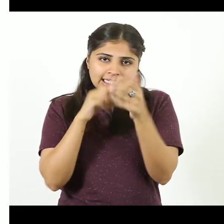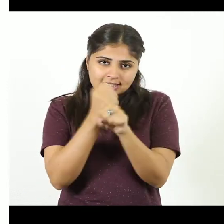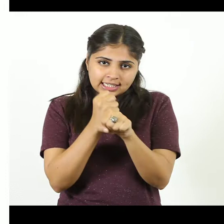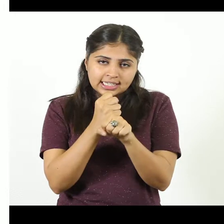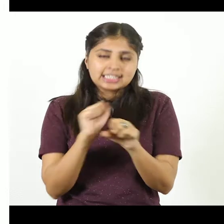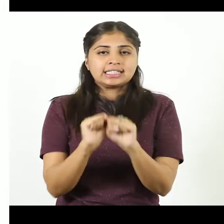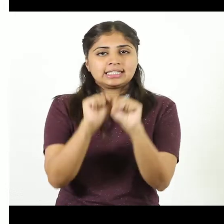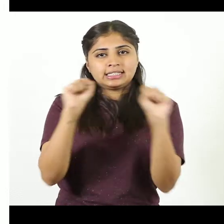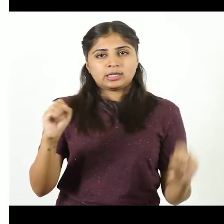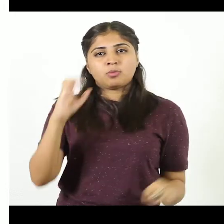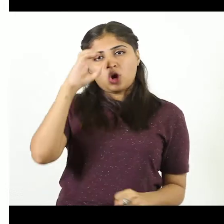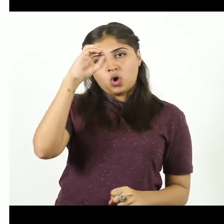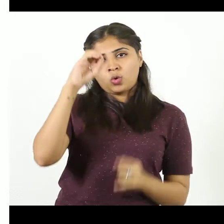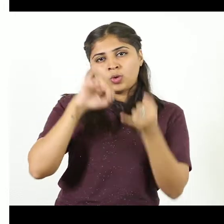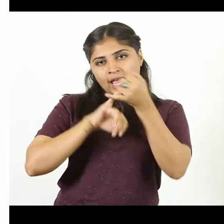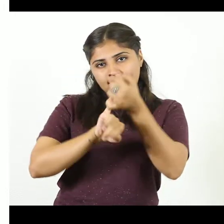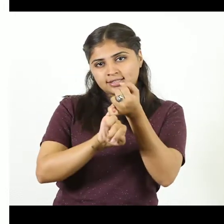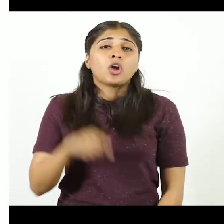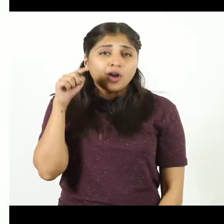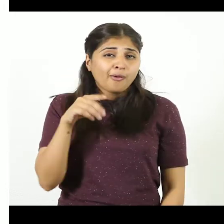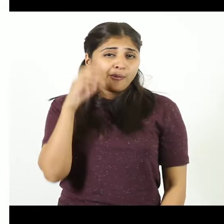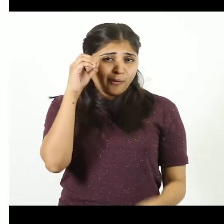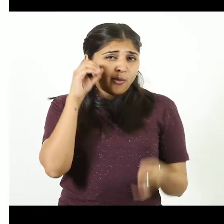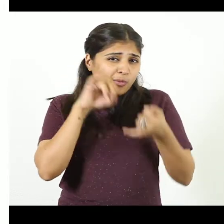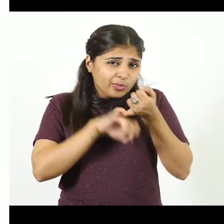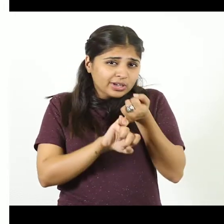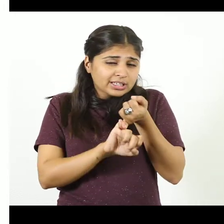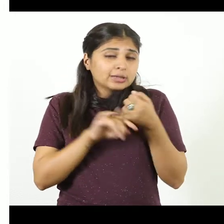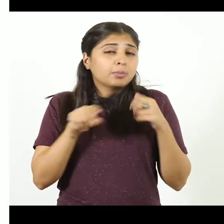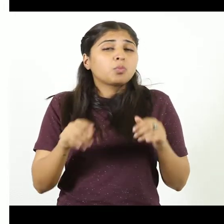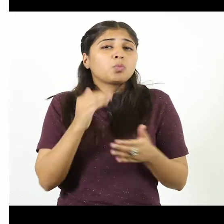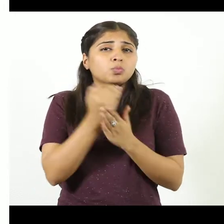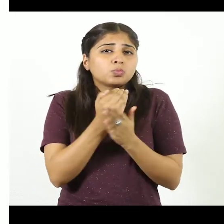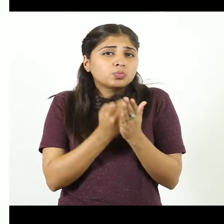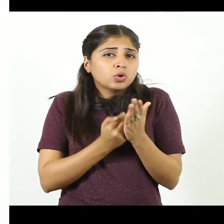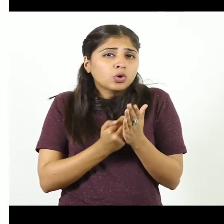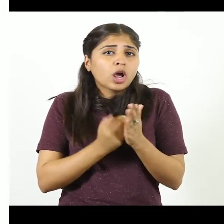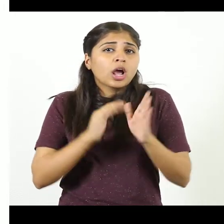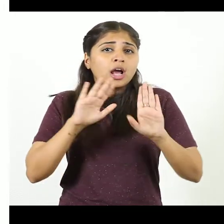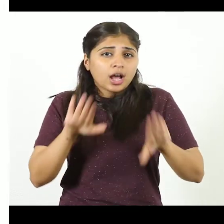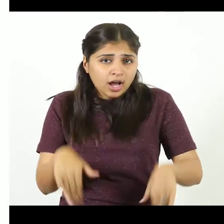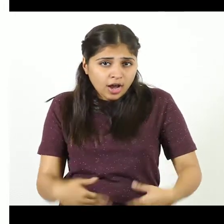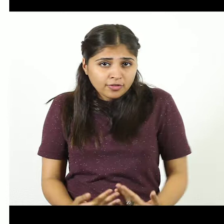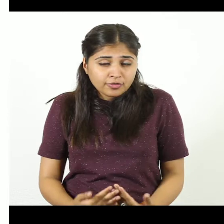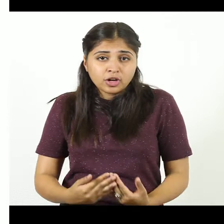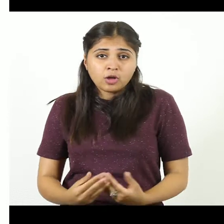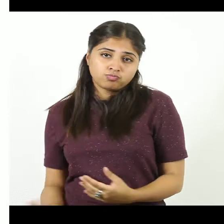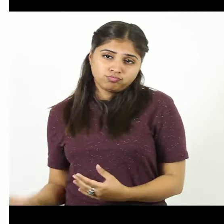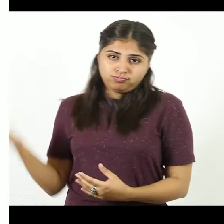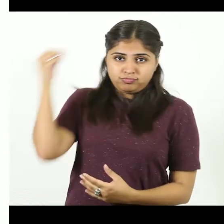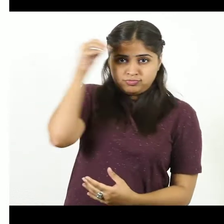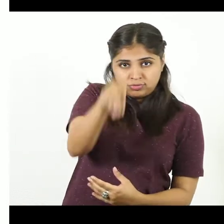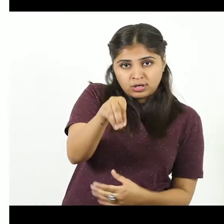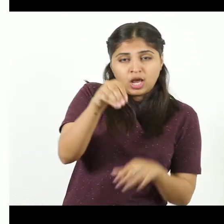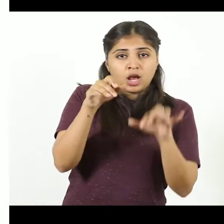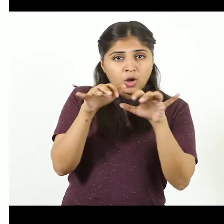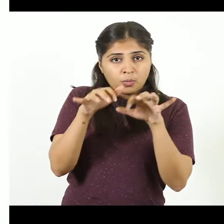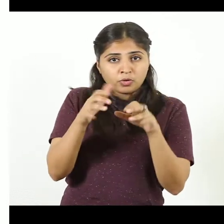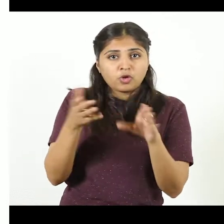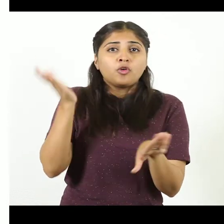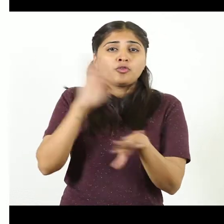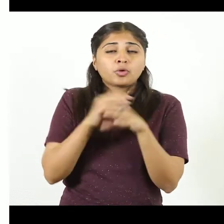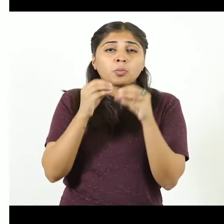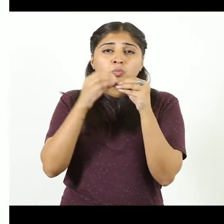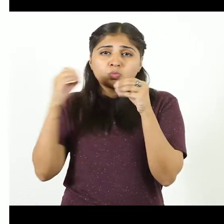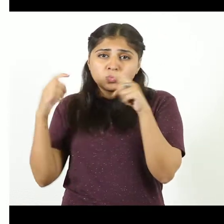that, after being initially loaded into the computer by a boot program, manages all